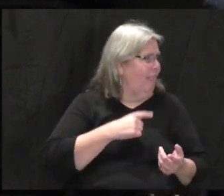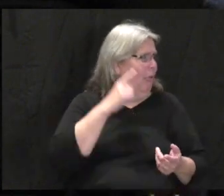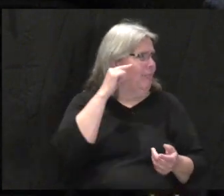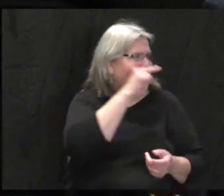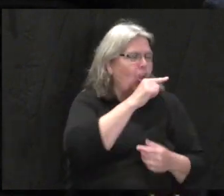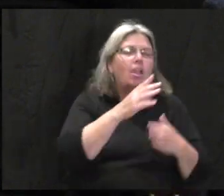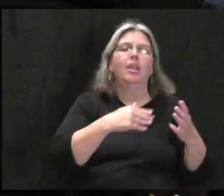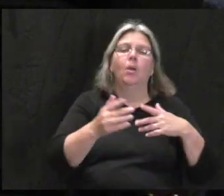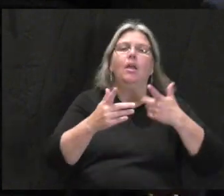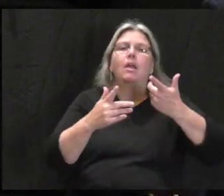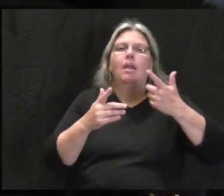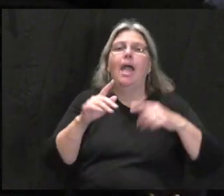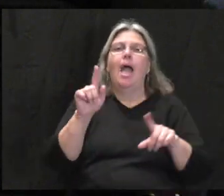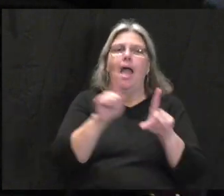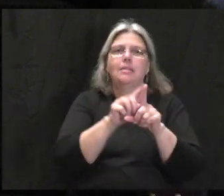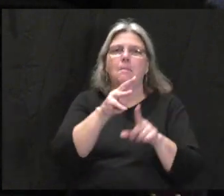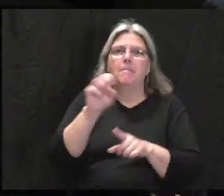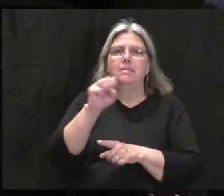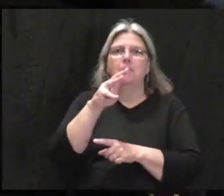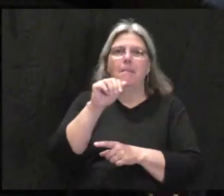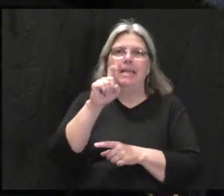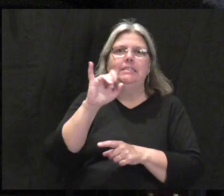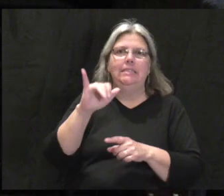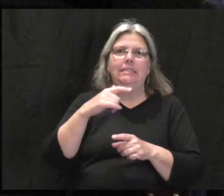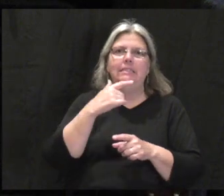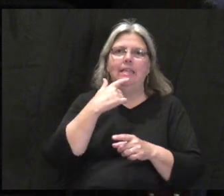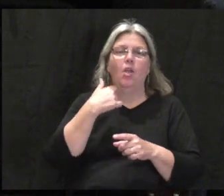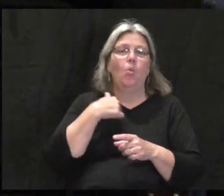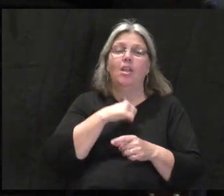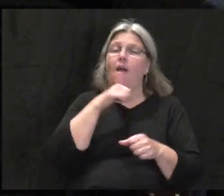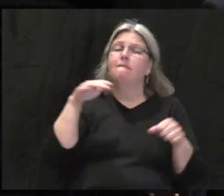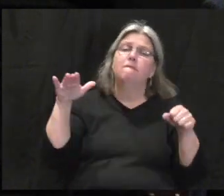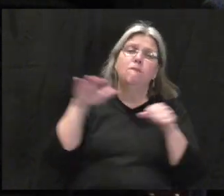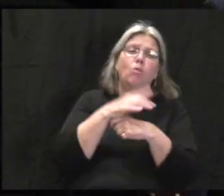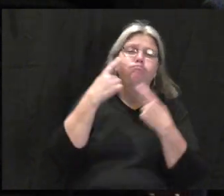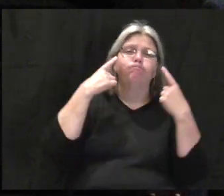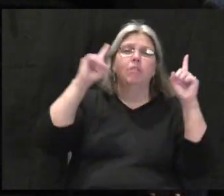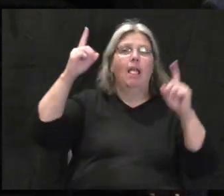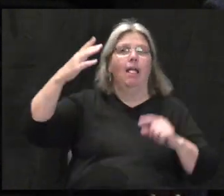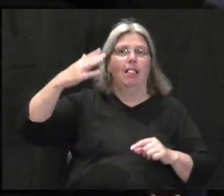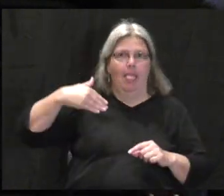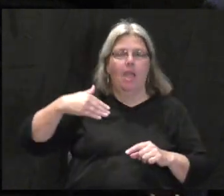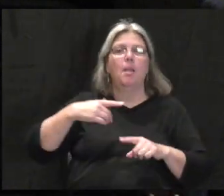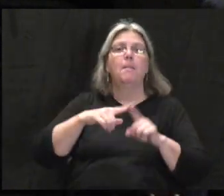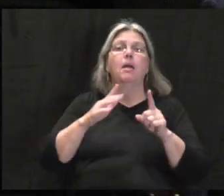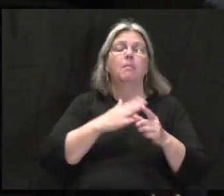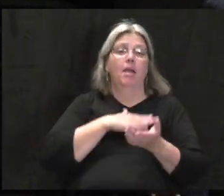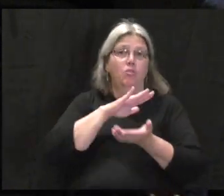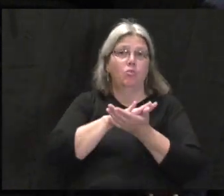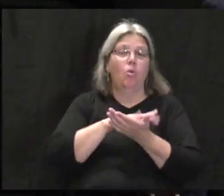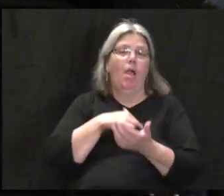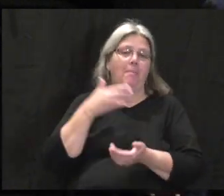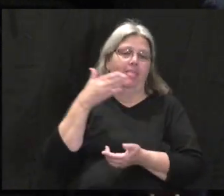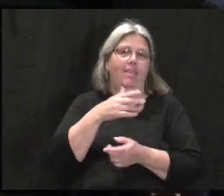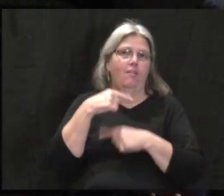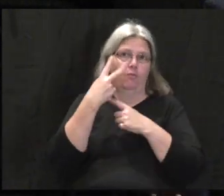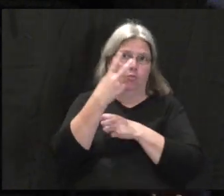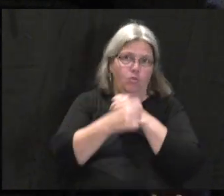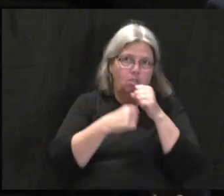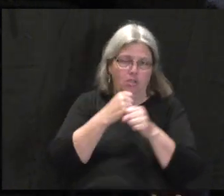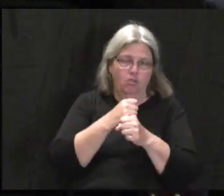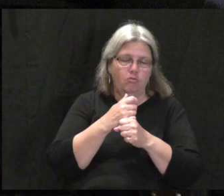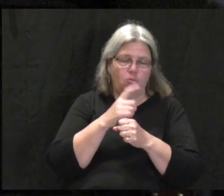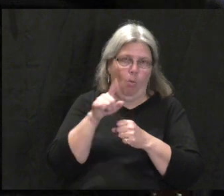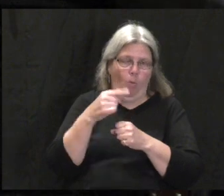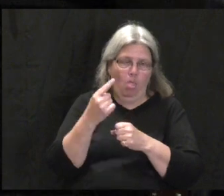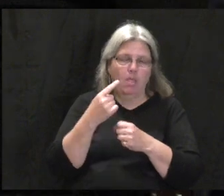and when I came in, the most important thing for me, and I'm probably going to get way into somebody else's presentation, so I'm going to try not to say a whole lot, because